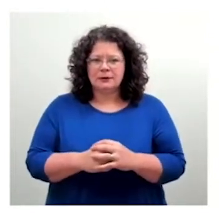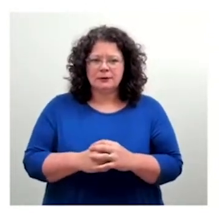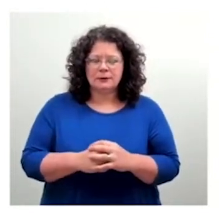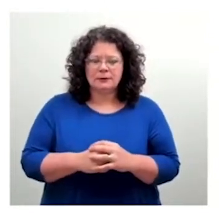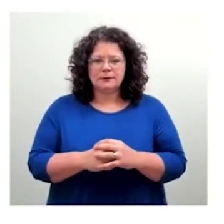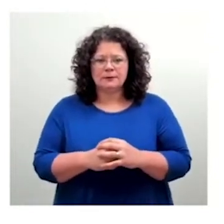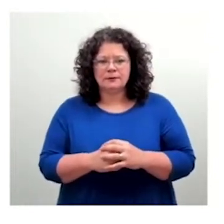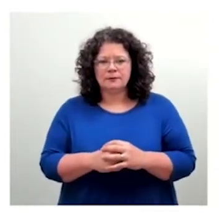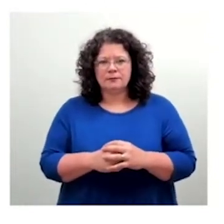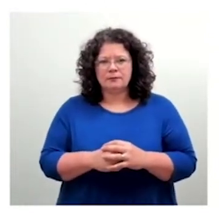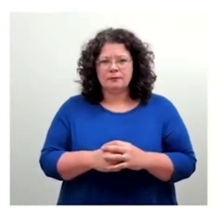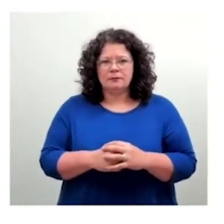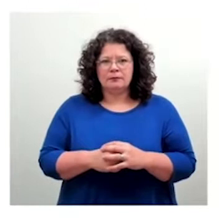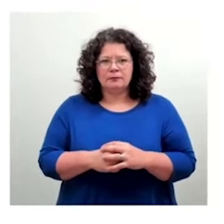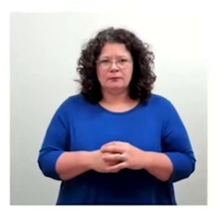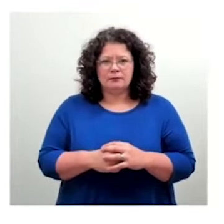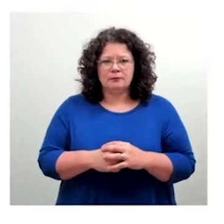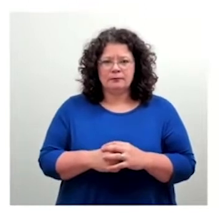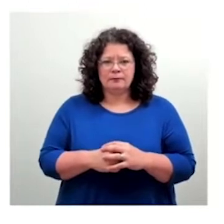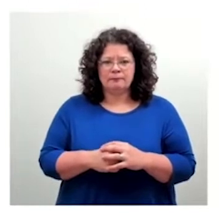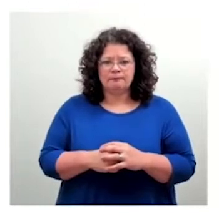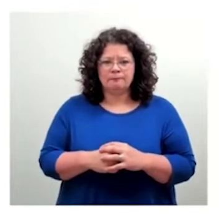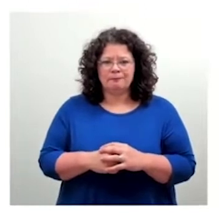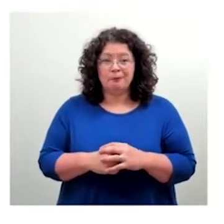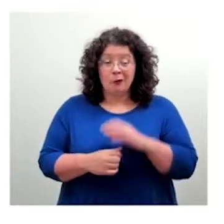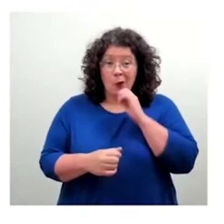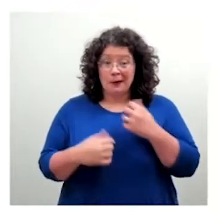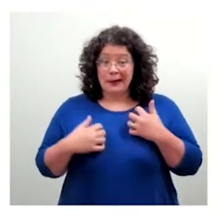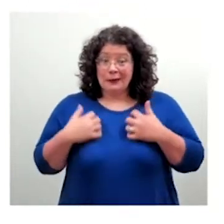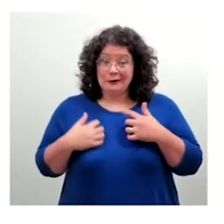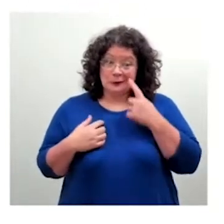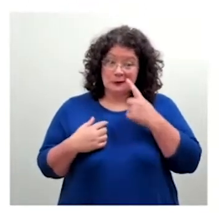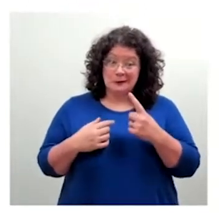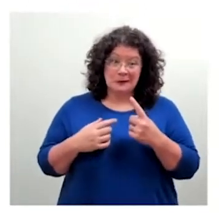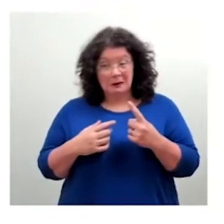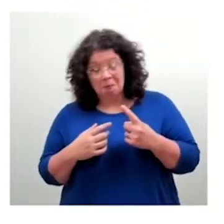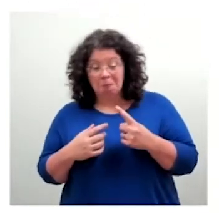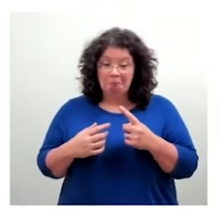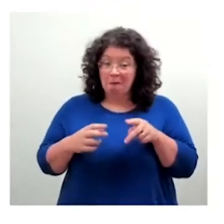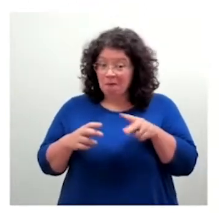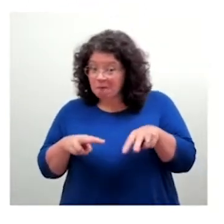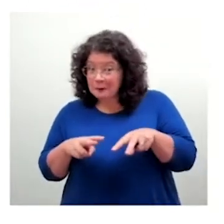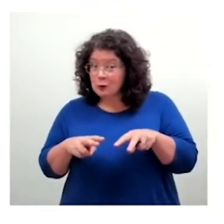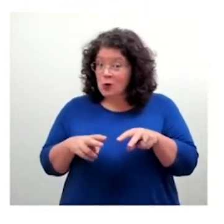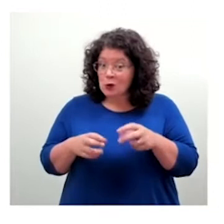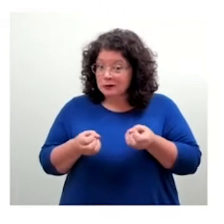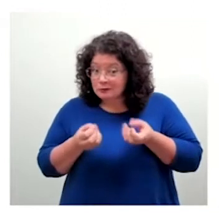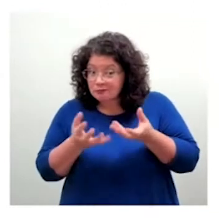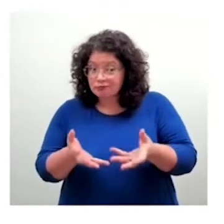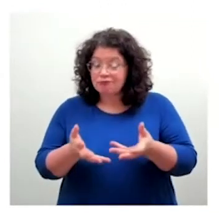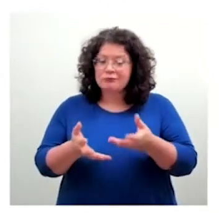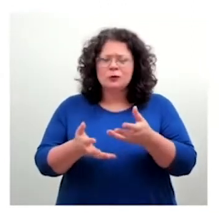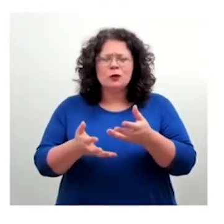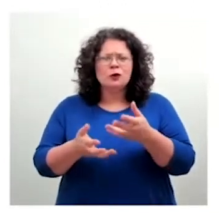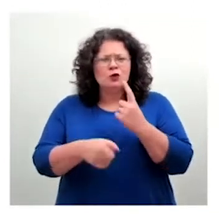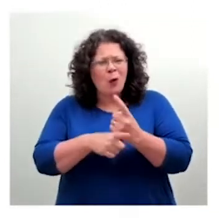out. But talking to the tech team, they're confident that we might be able to get some of the content streamed